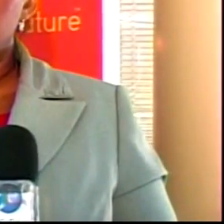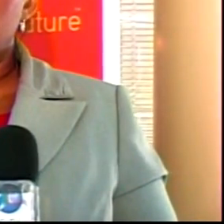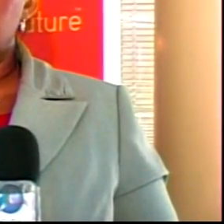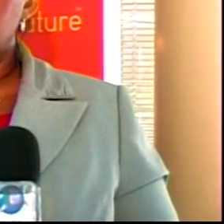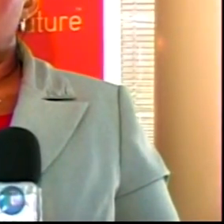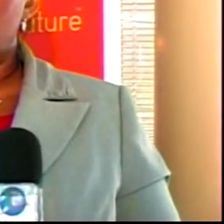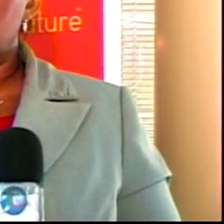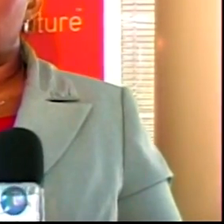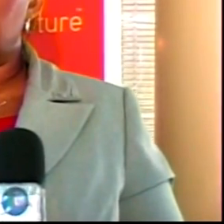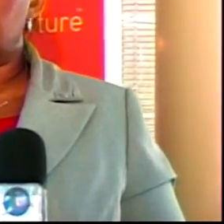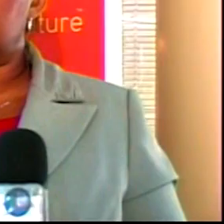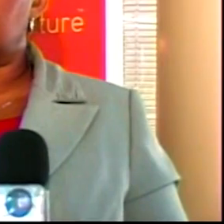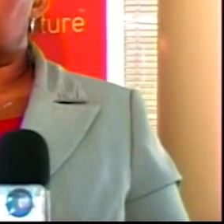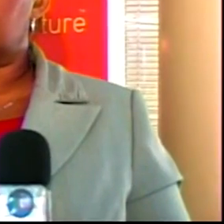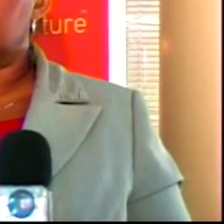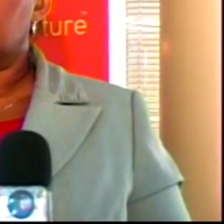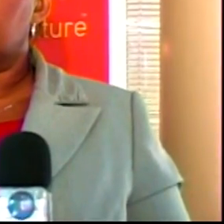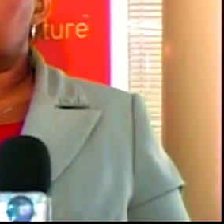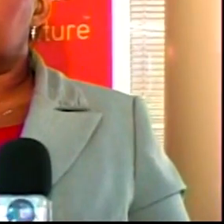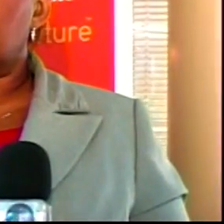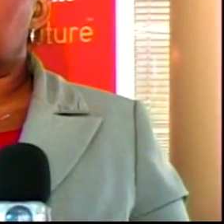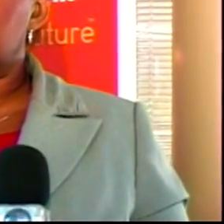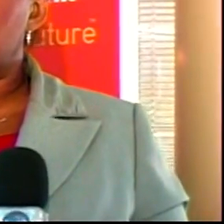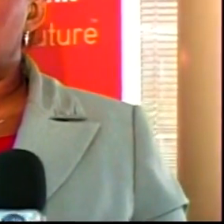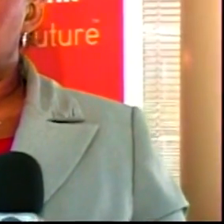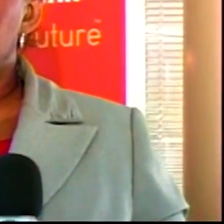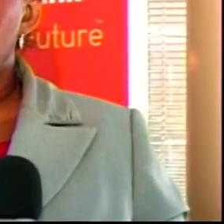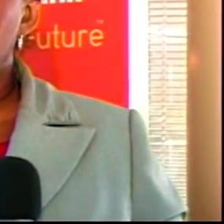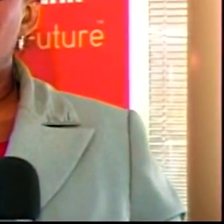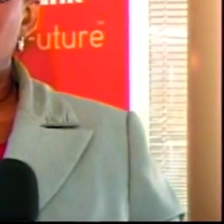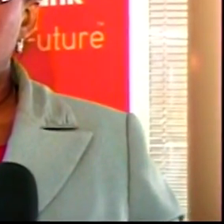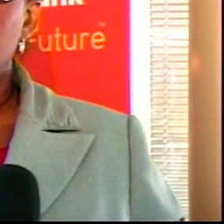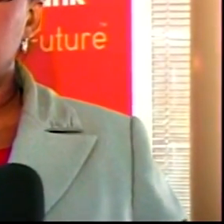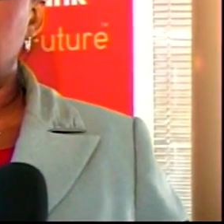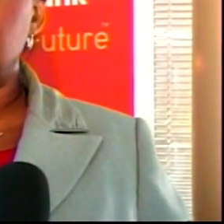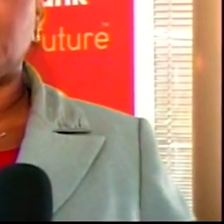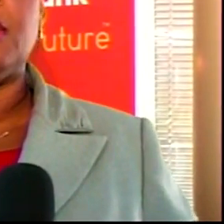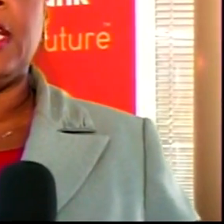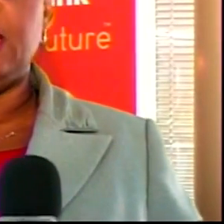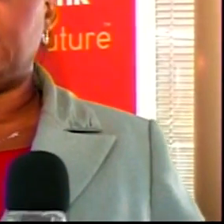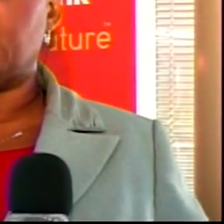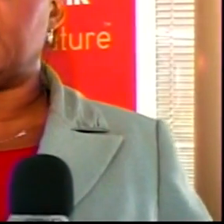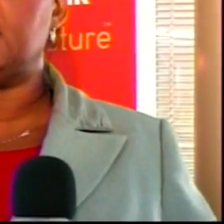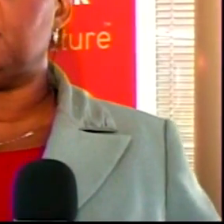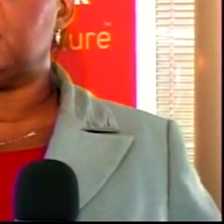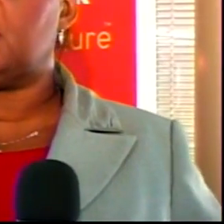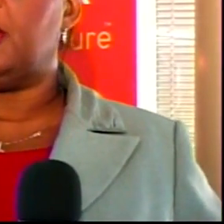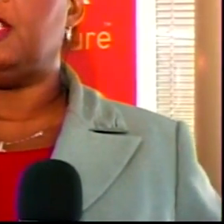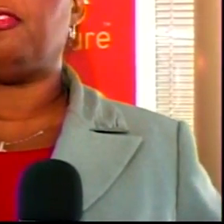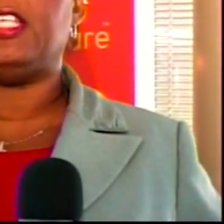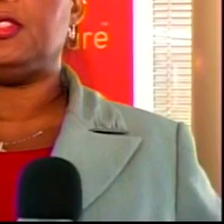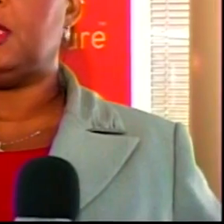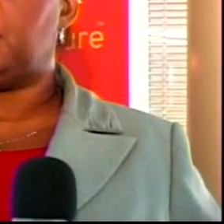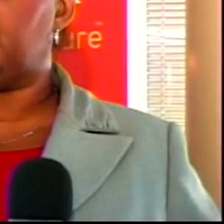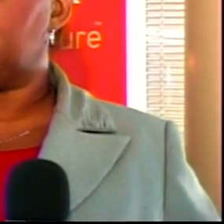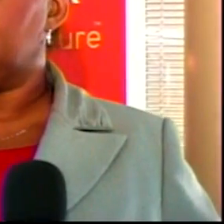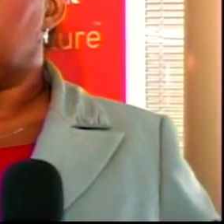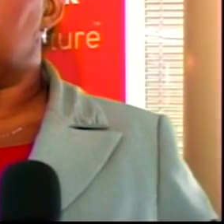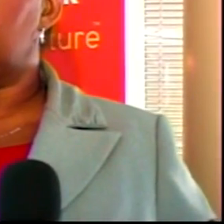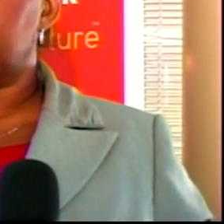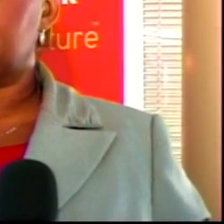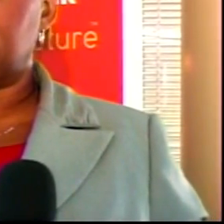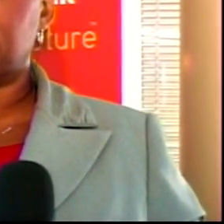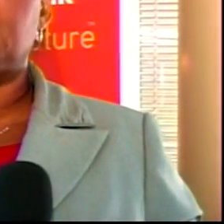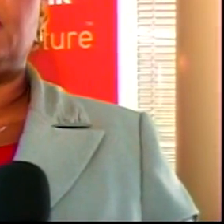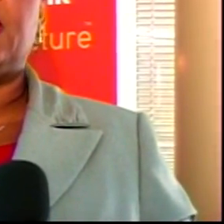And then they went out and bought many of these gifts. The staff spirit of giving was so strong that even our customers caught the infectious spirit